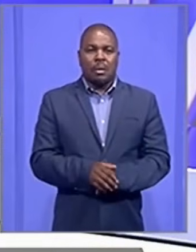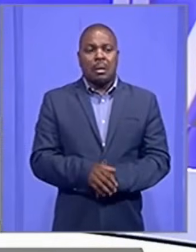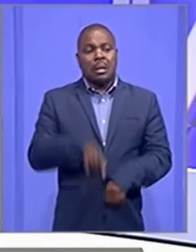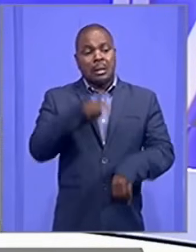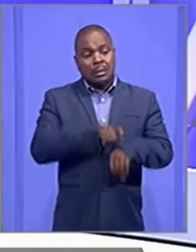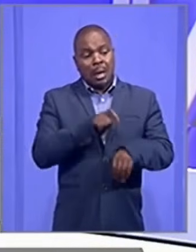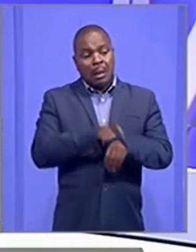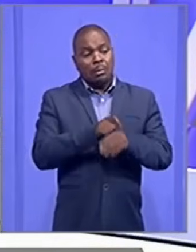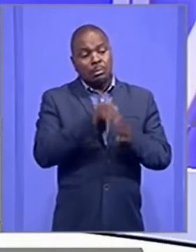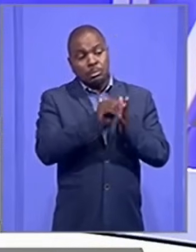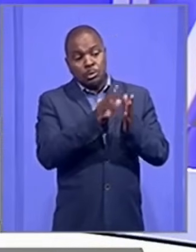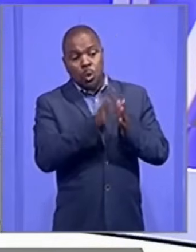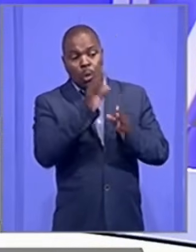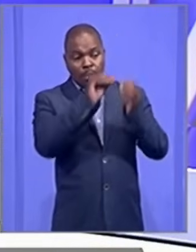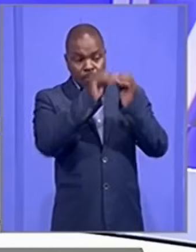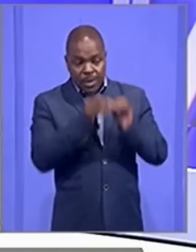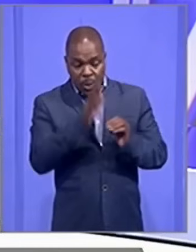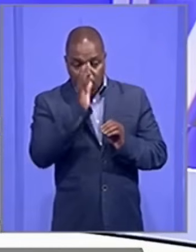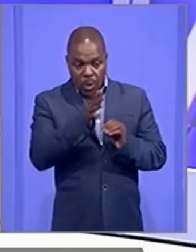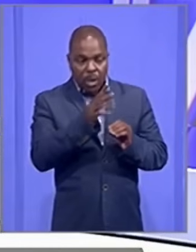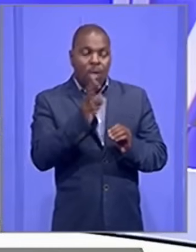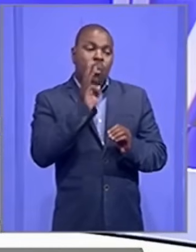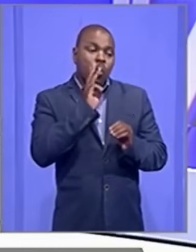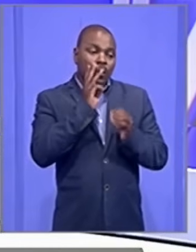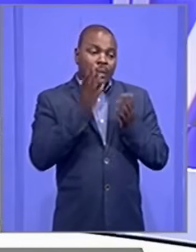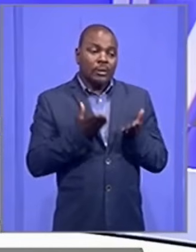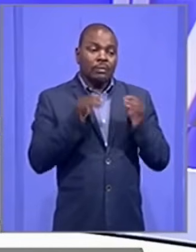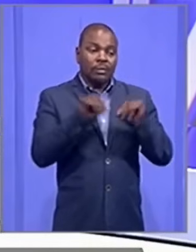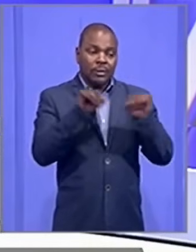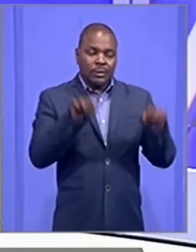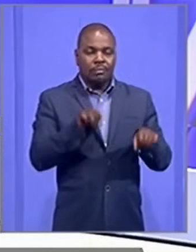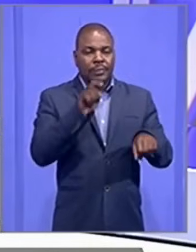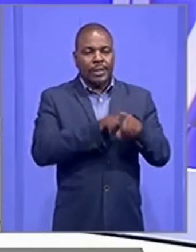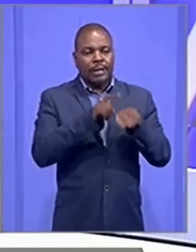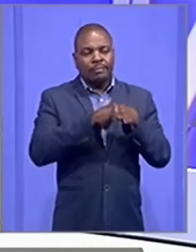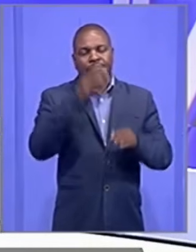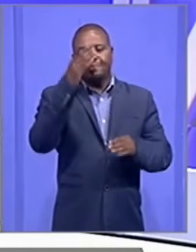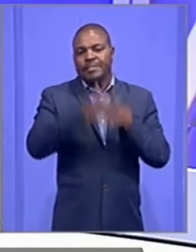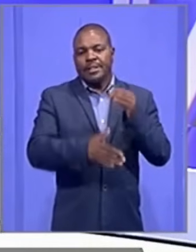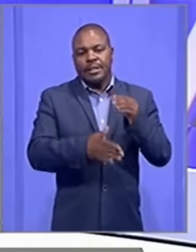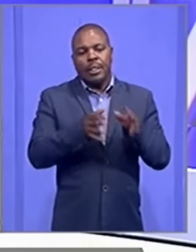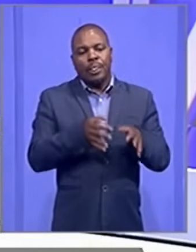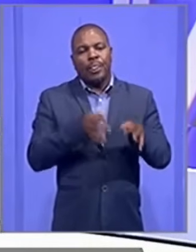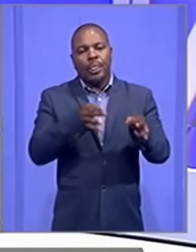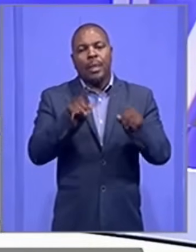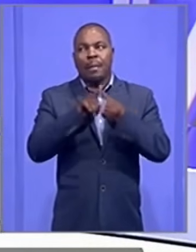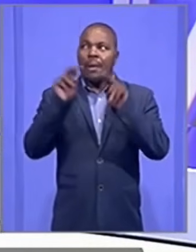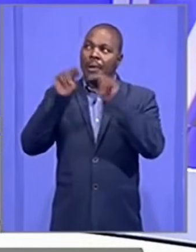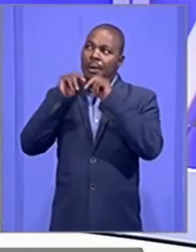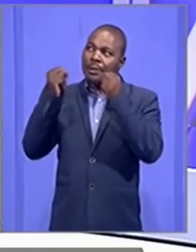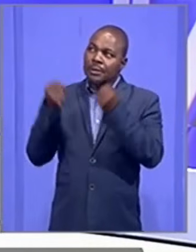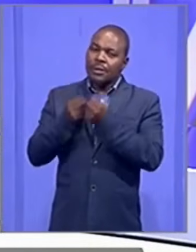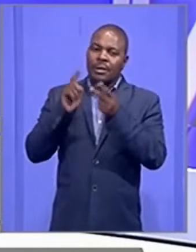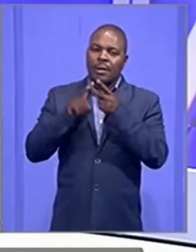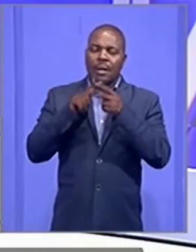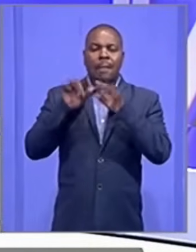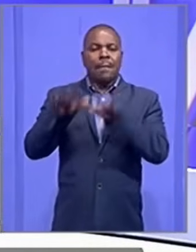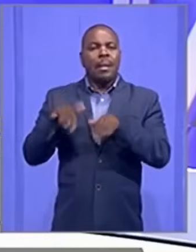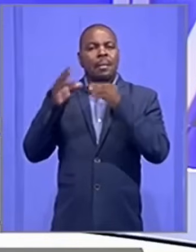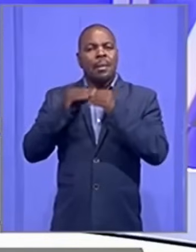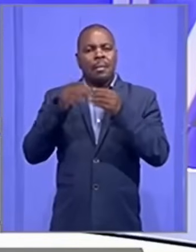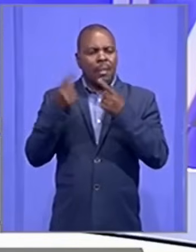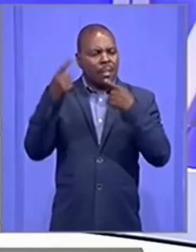go lokiša mananeo kgoparara a kabo ya metse e šetše e fetile le ge mmušo wa bosetšhaba le maloko a palamente